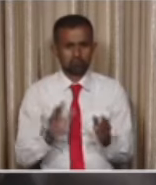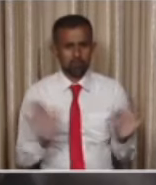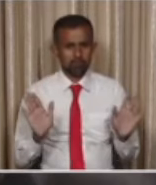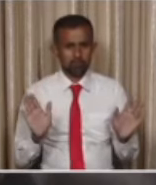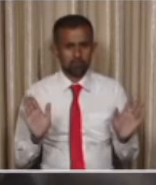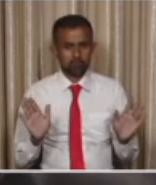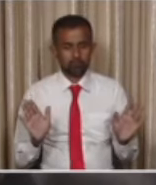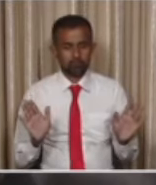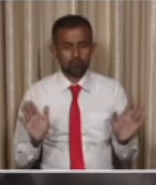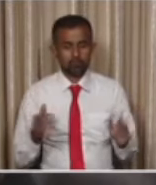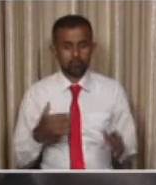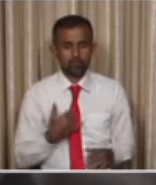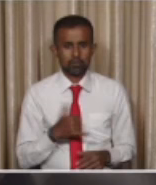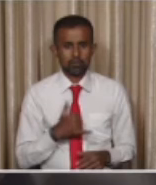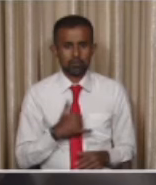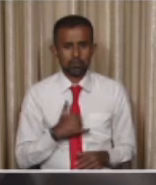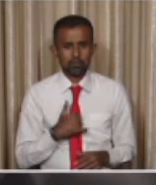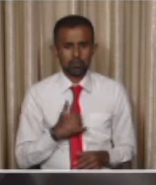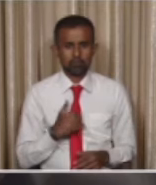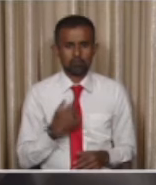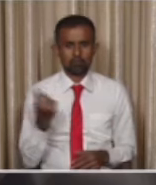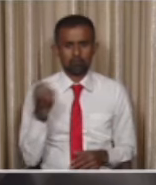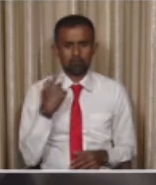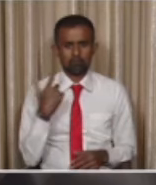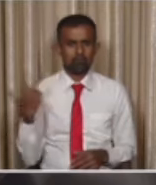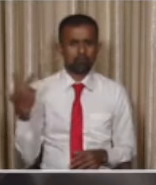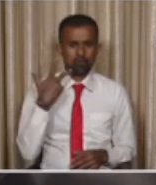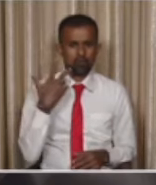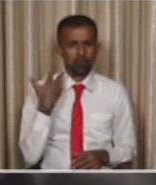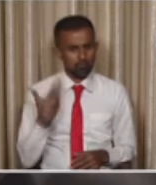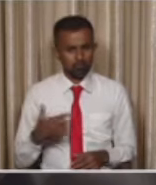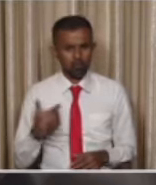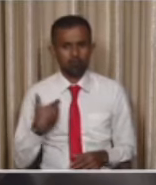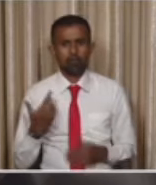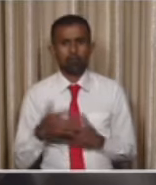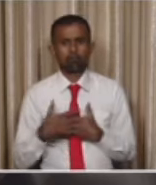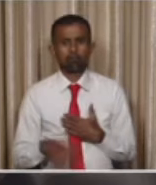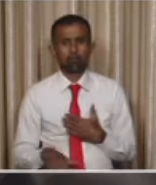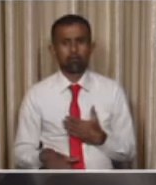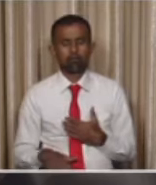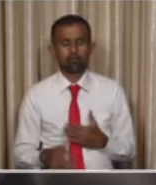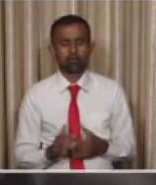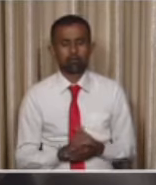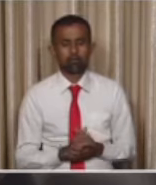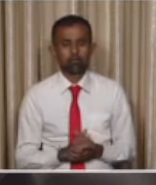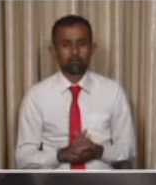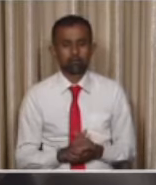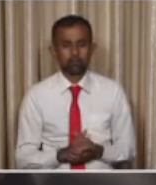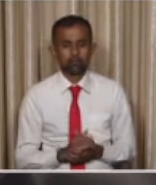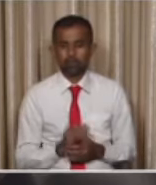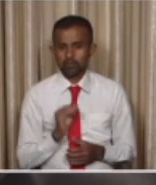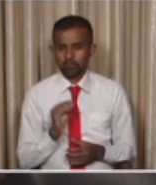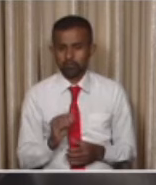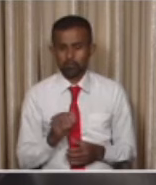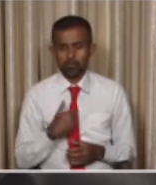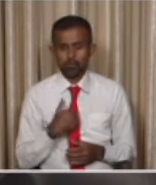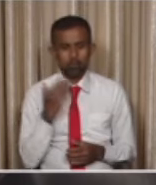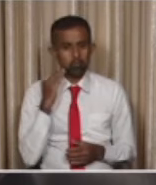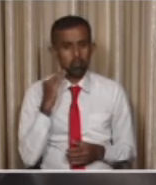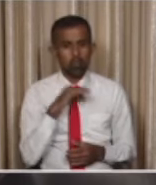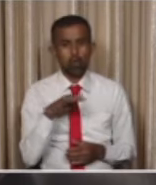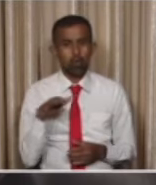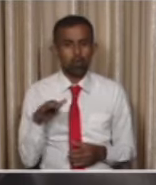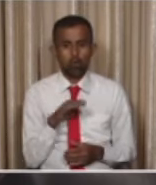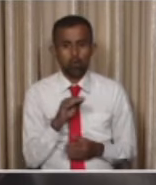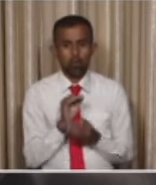called names, but for the sake of our people and for the sake of the country, we took that